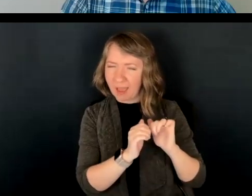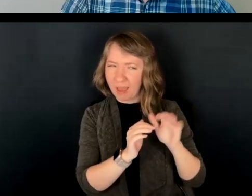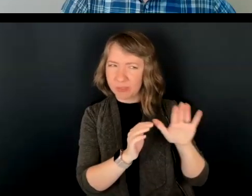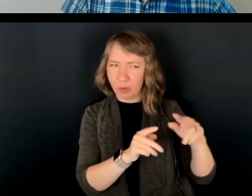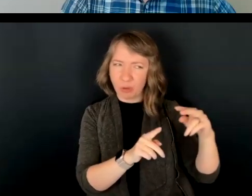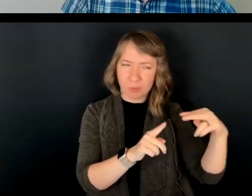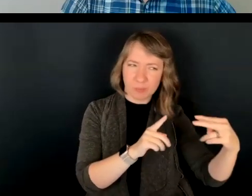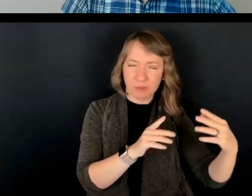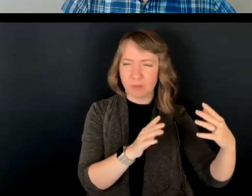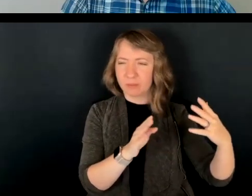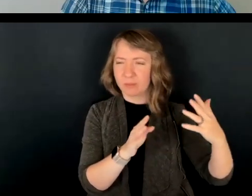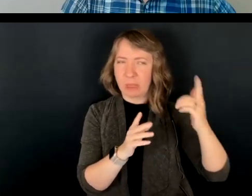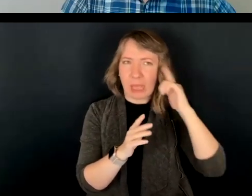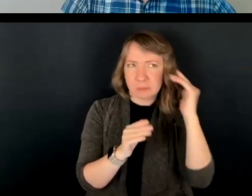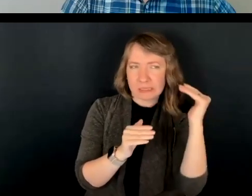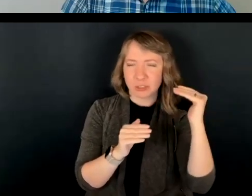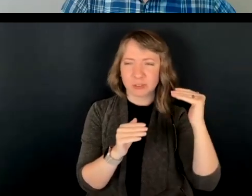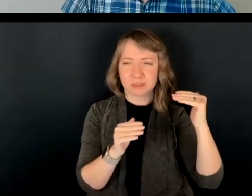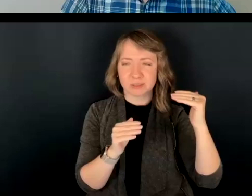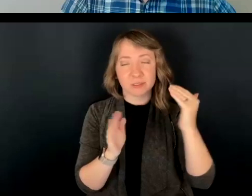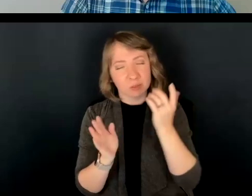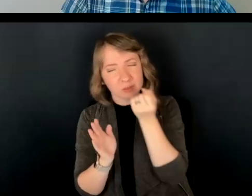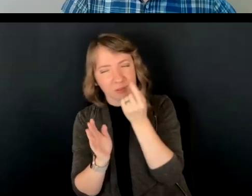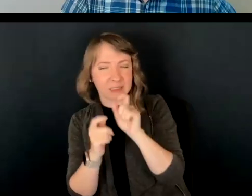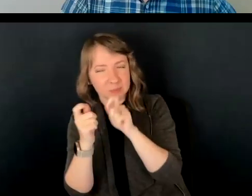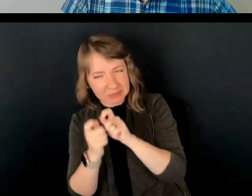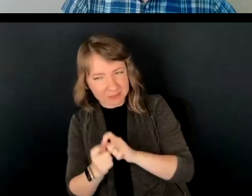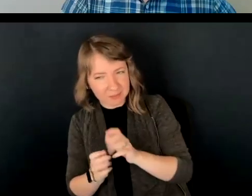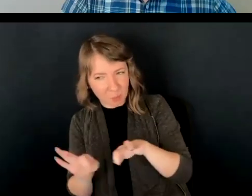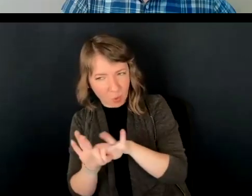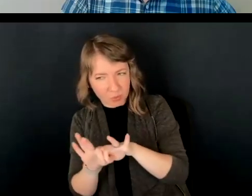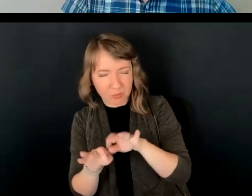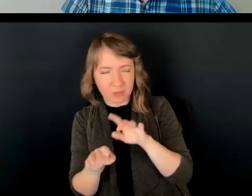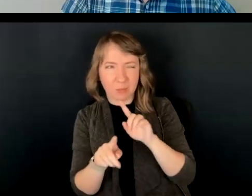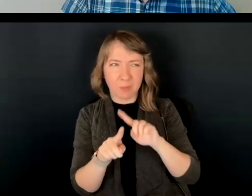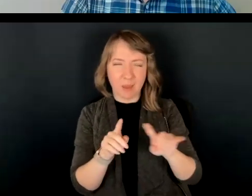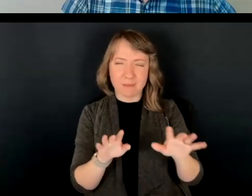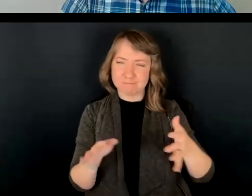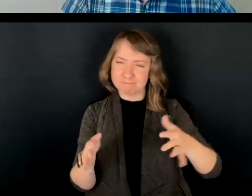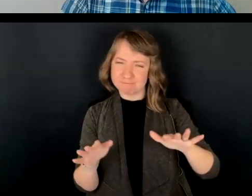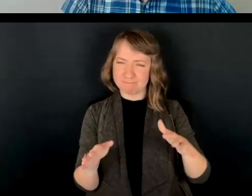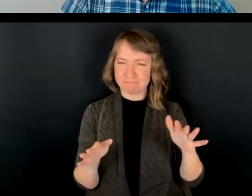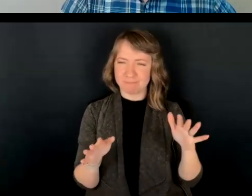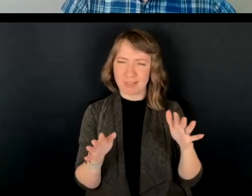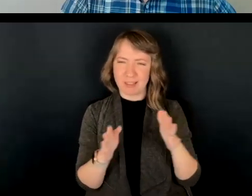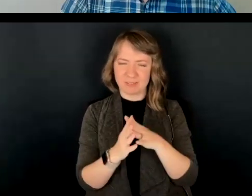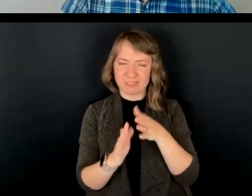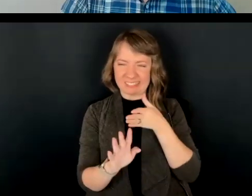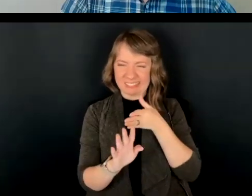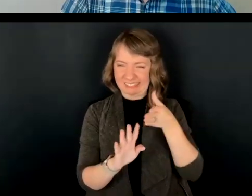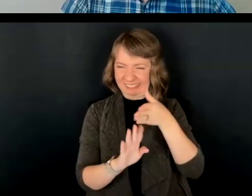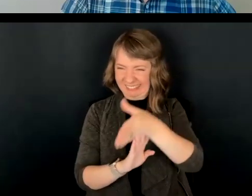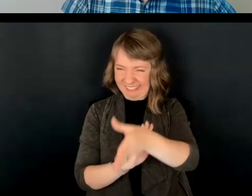that specificity and kind of the details are important, but also it's going to be a little bit of navigation on both sides